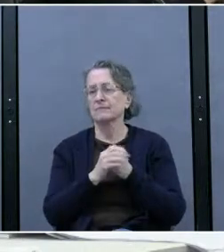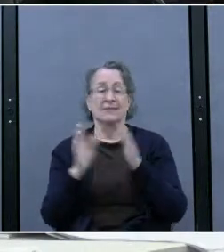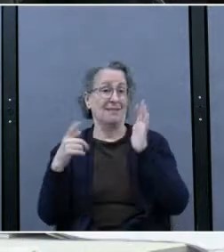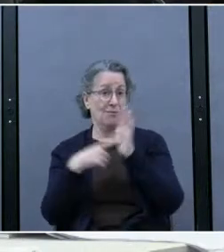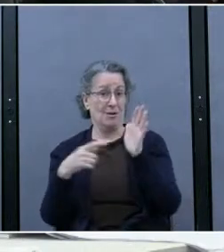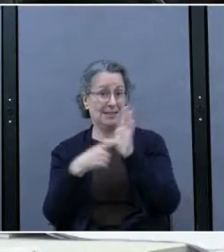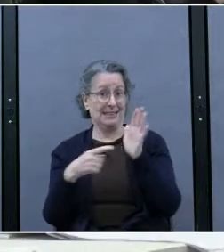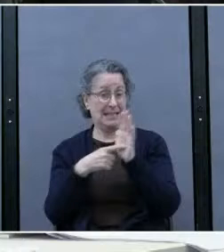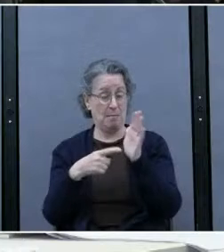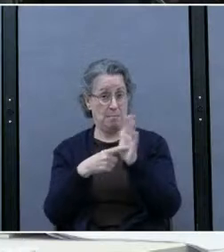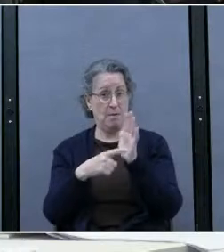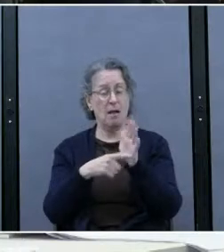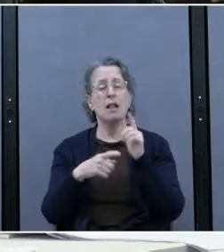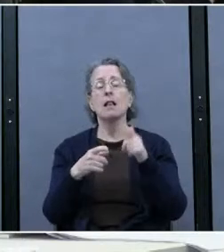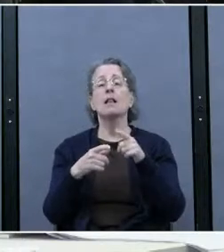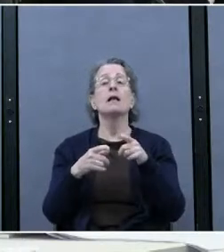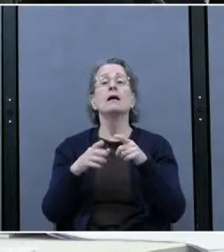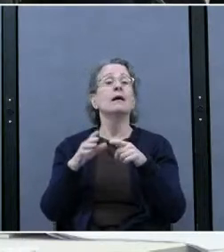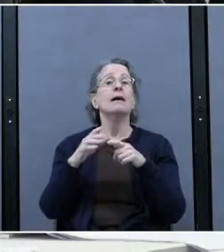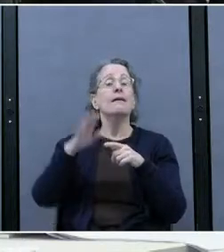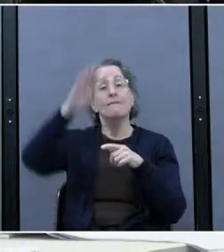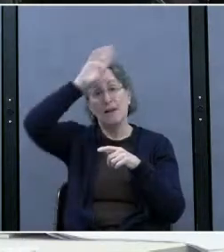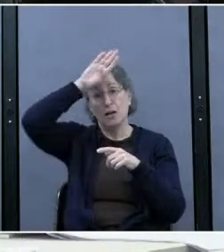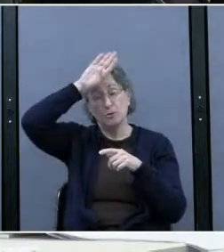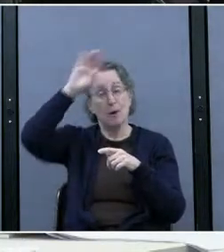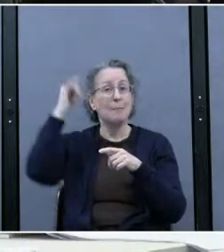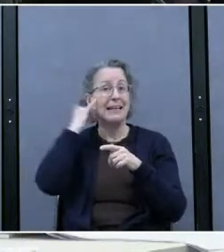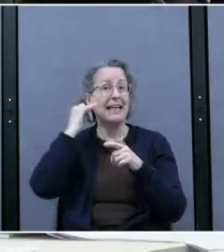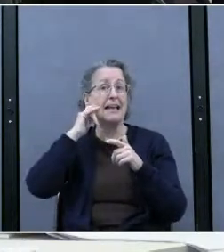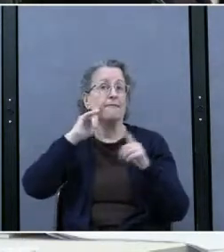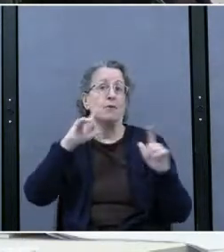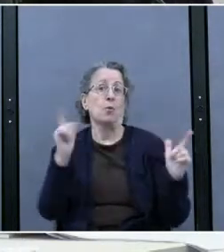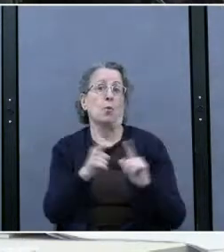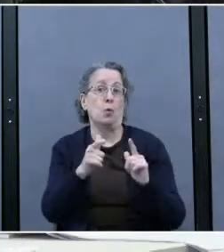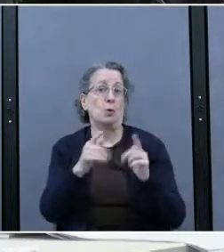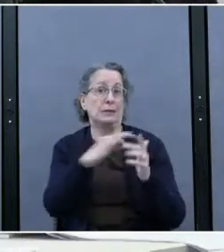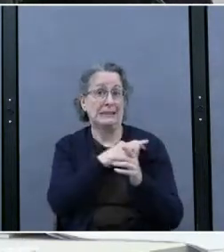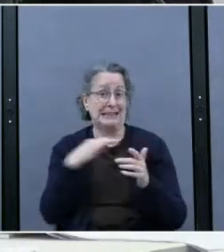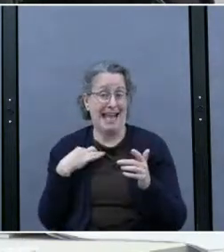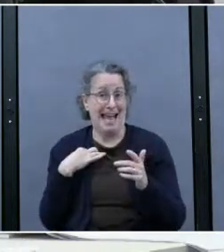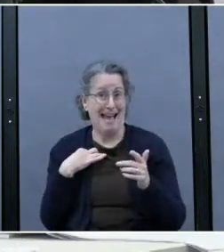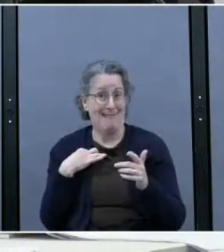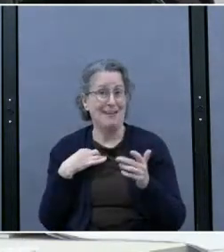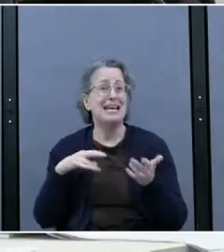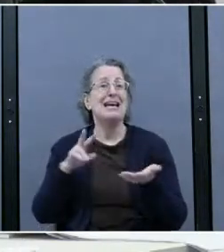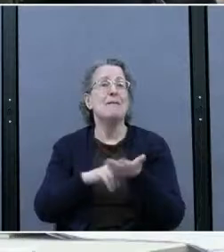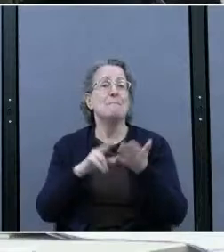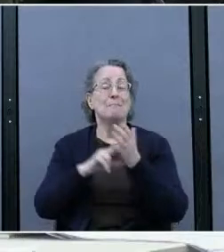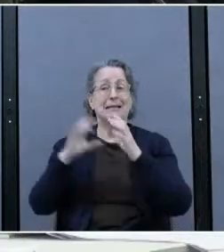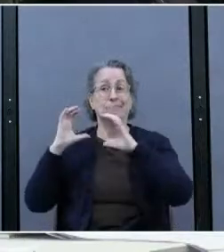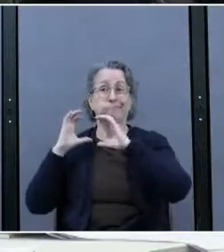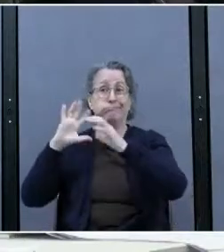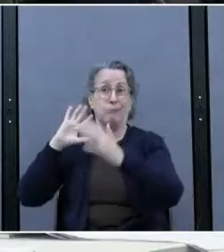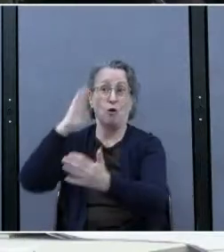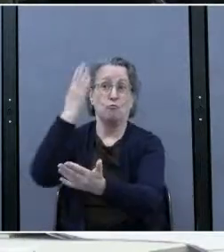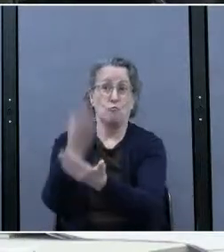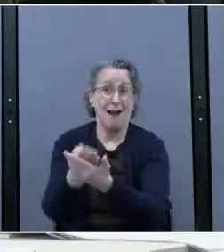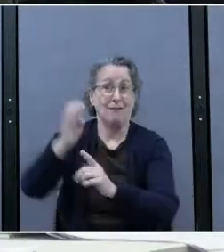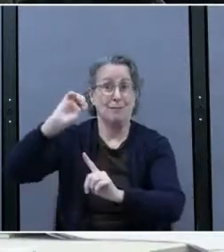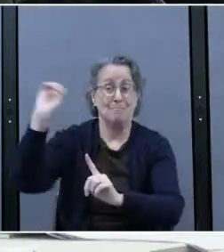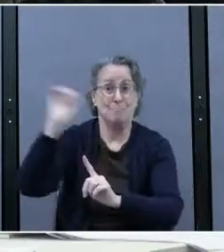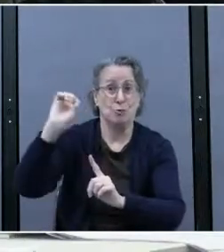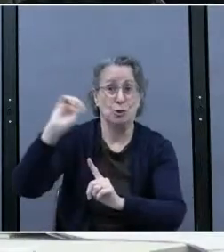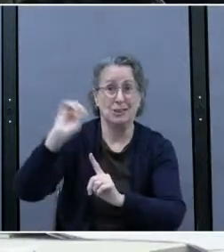for the fire department to show up rather than 5 minutes? Like, why is that all of a sudden? Or you might start asking, you know, how come the